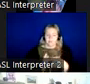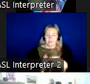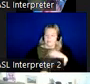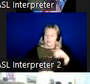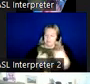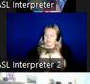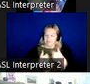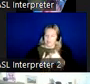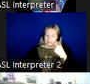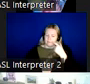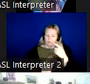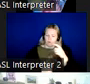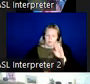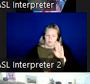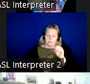for families.